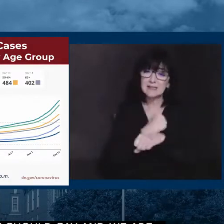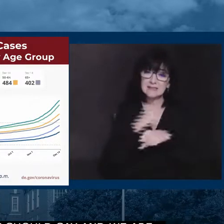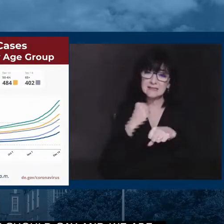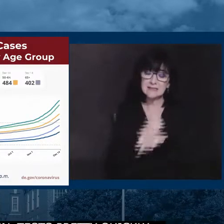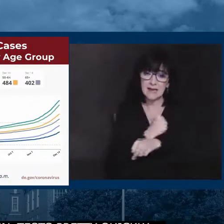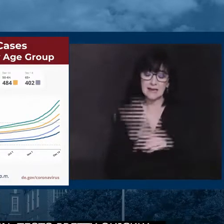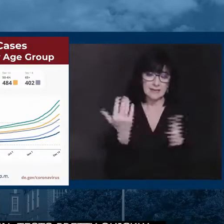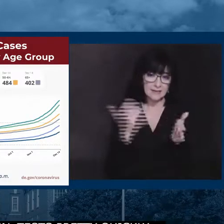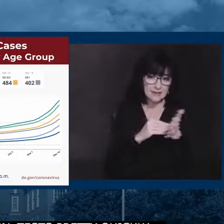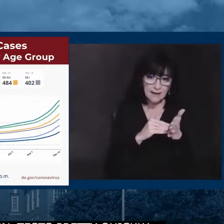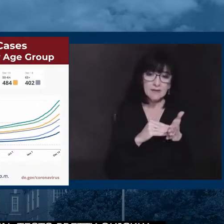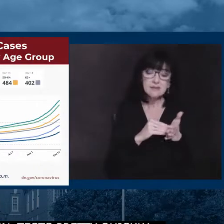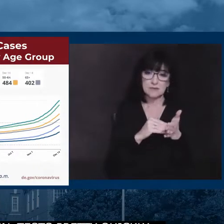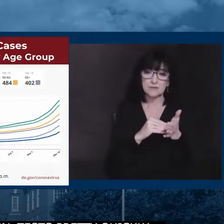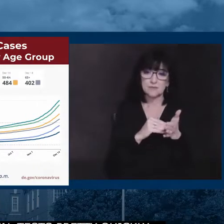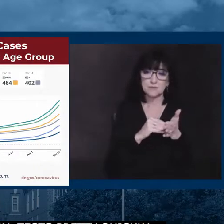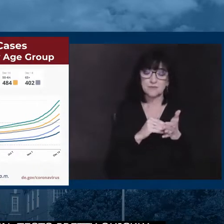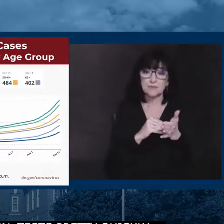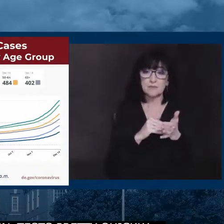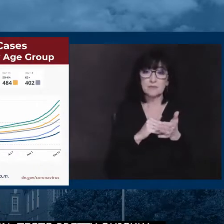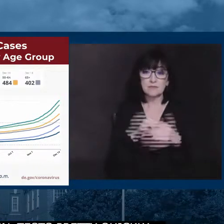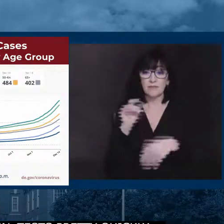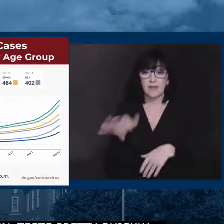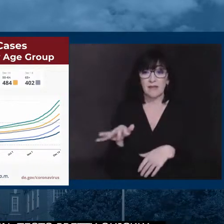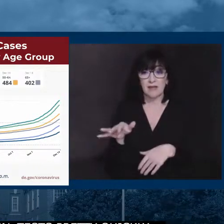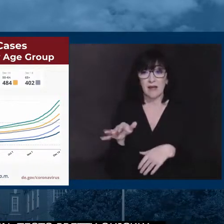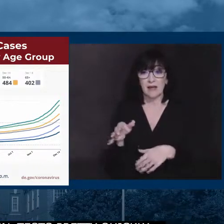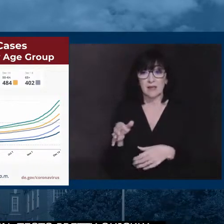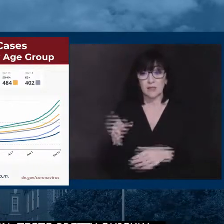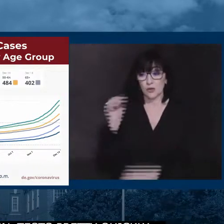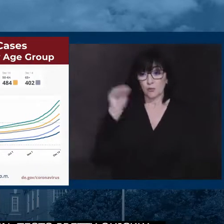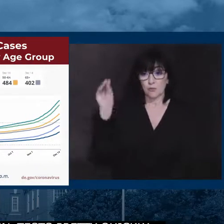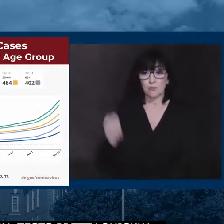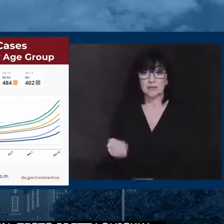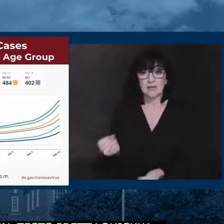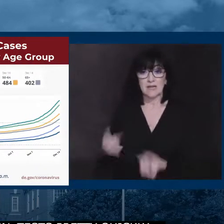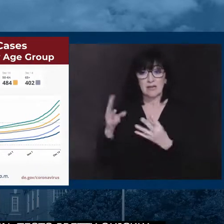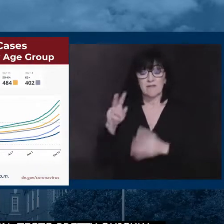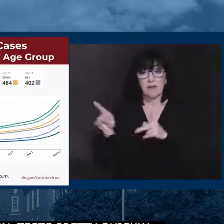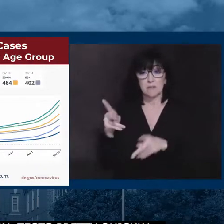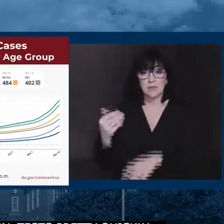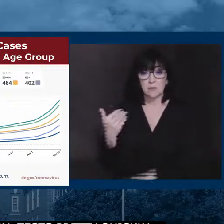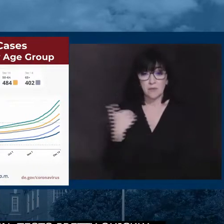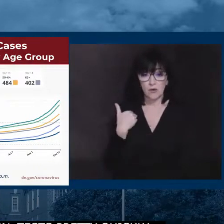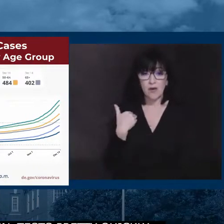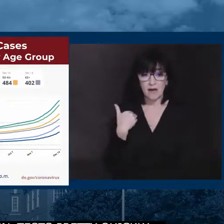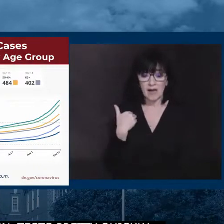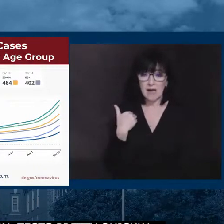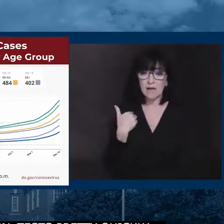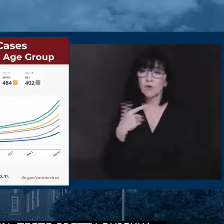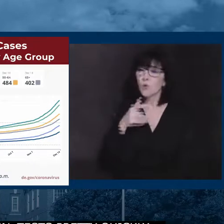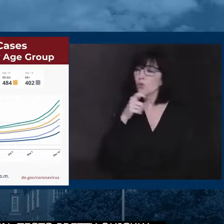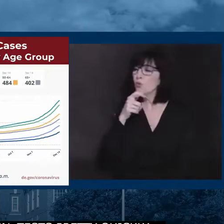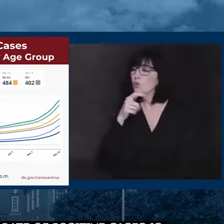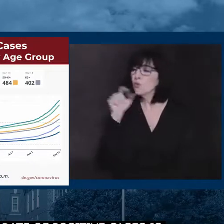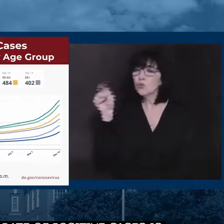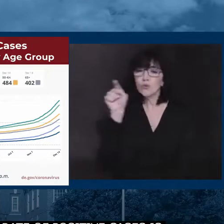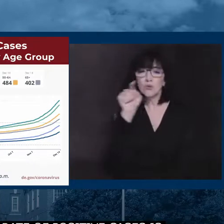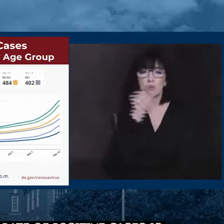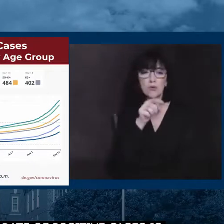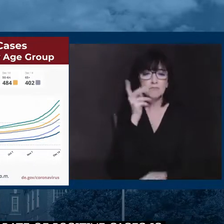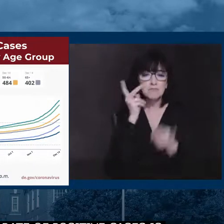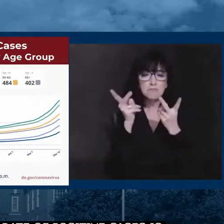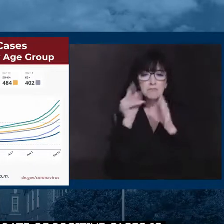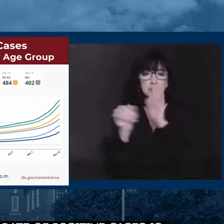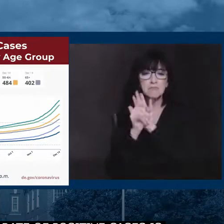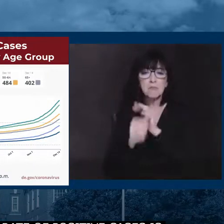rate of positive cases is still the highest among the so-called a young adult population.